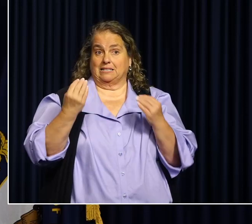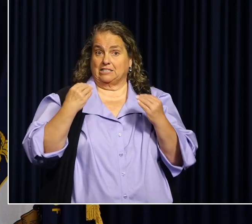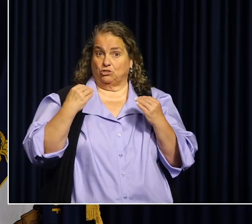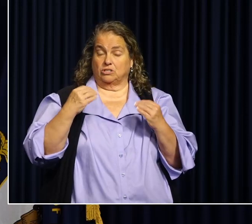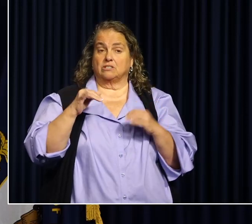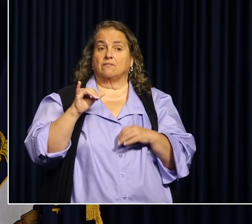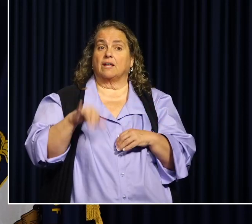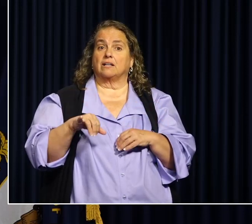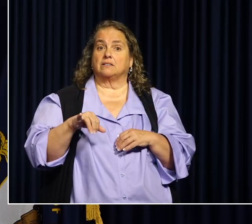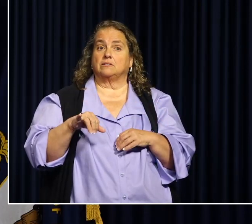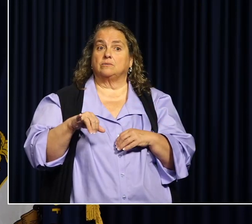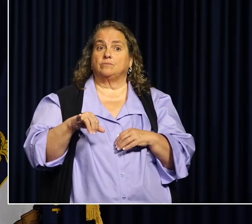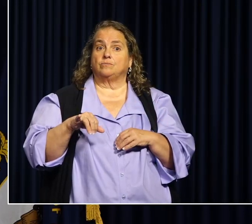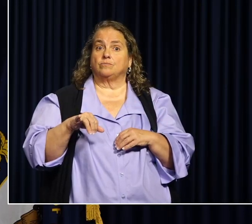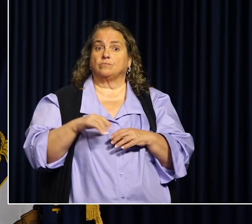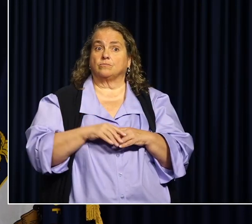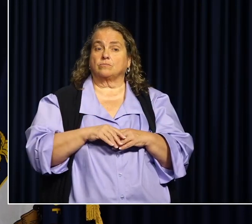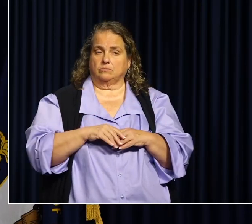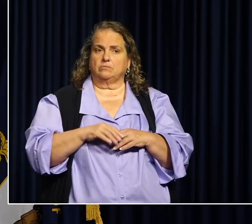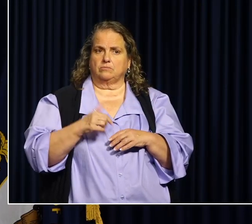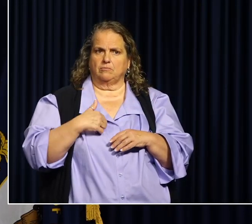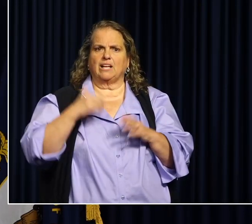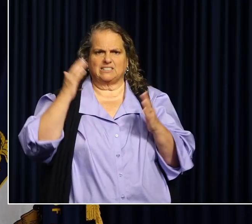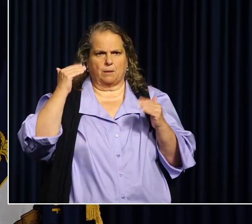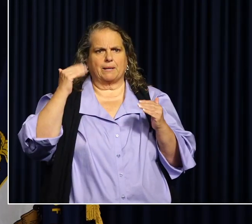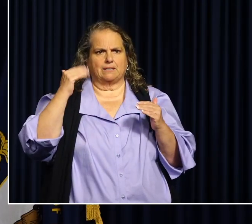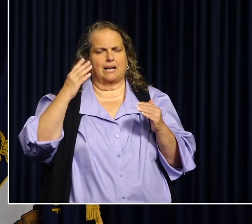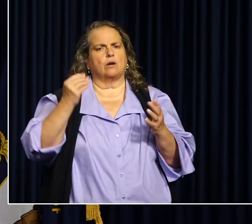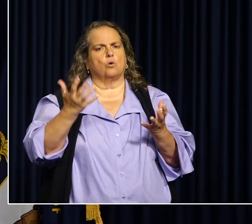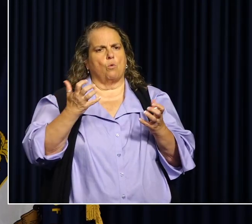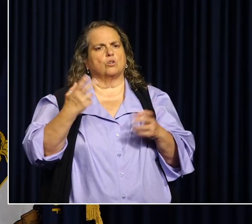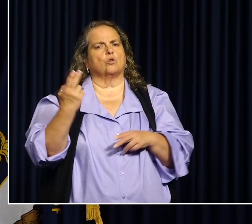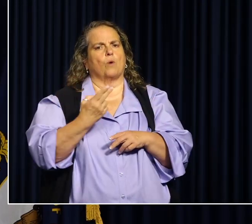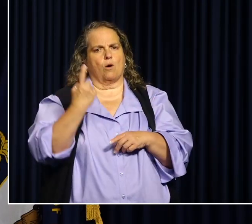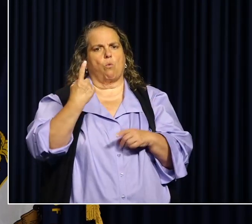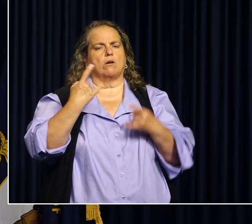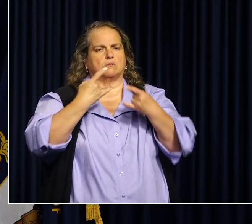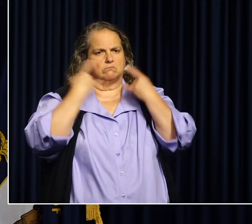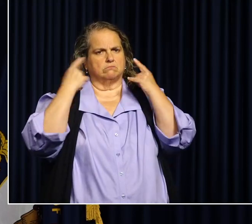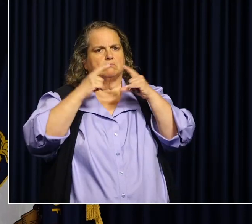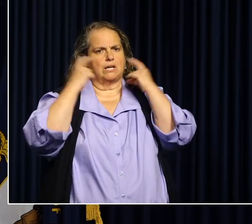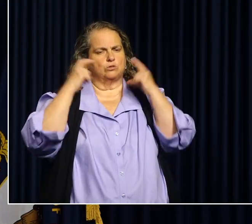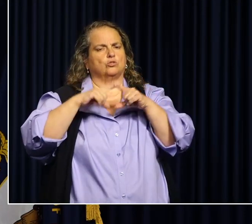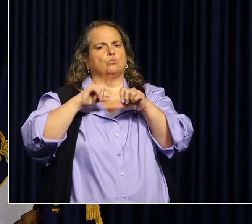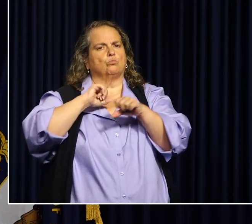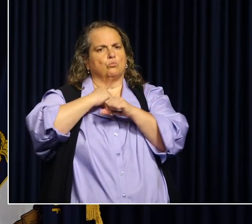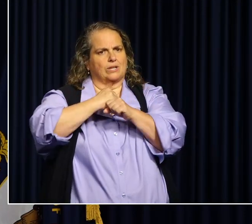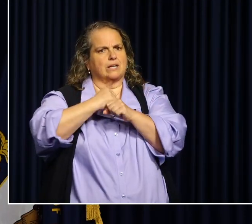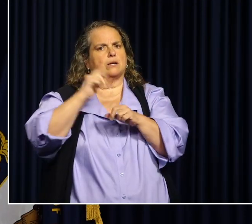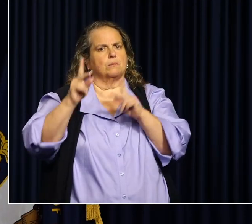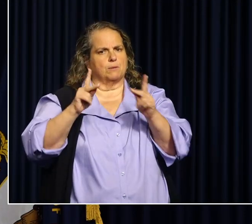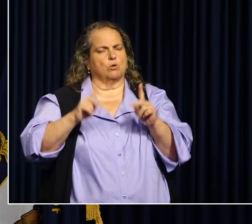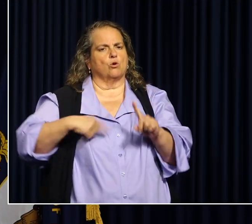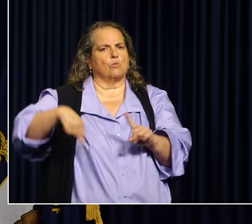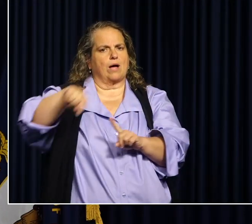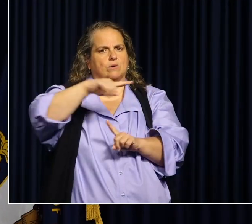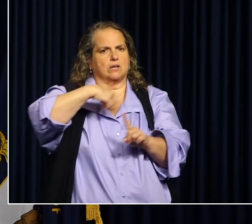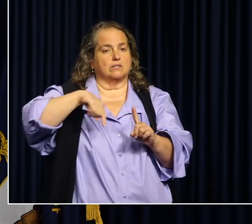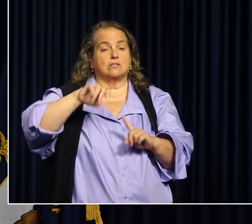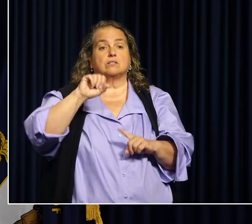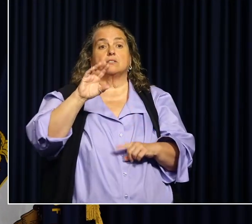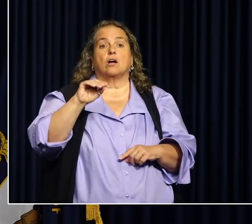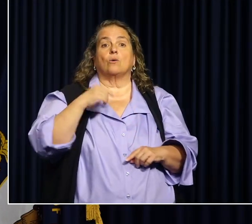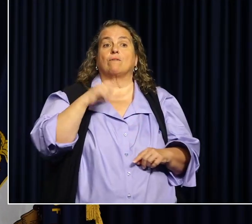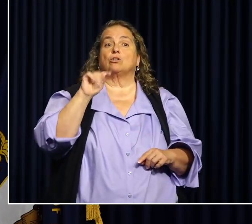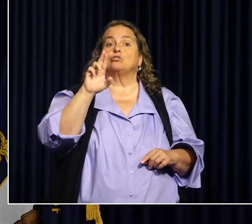that I'd be expected and I'd want to wear one of these to protect other people around us. So we got